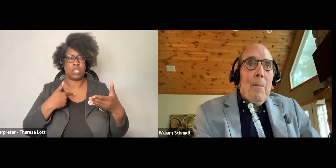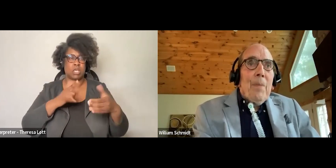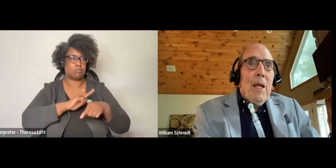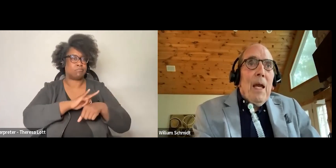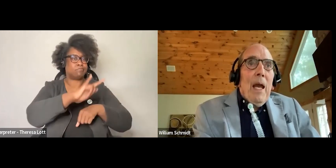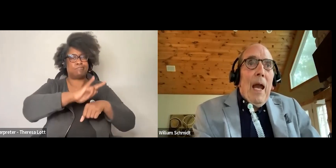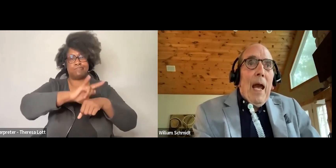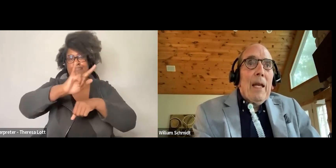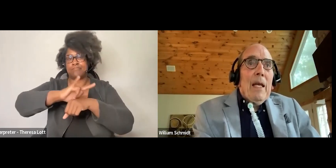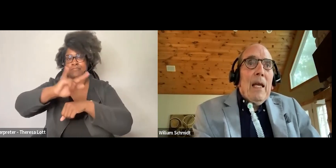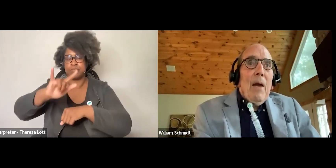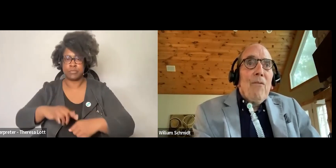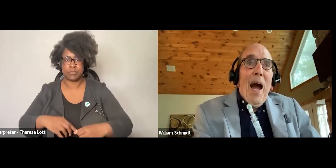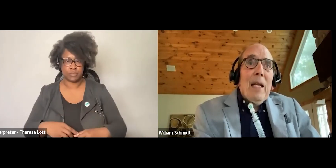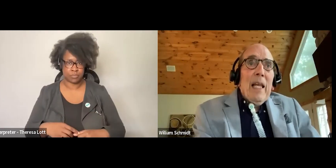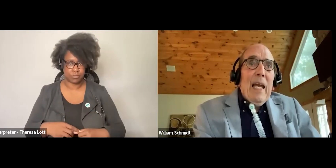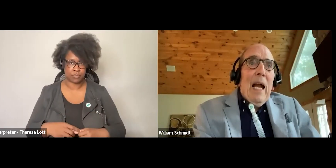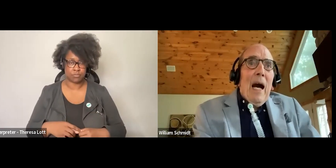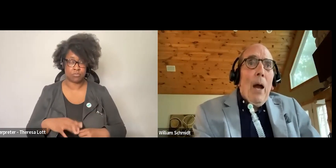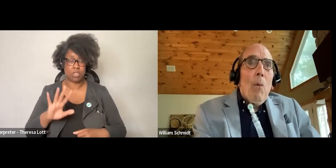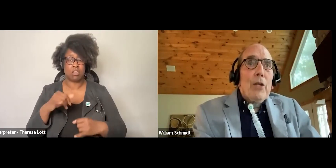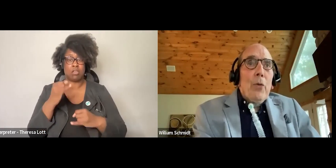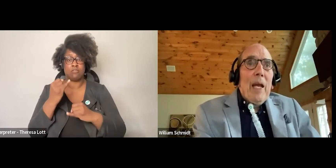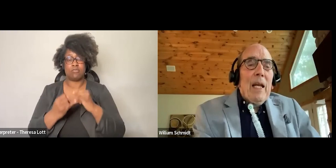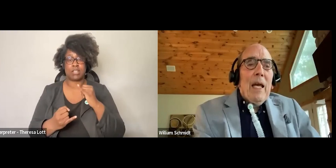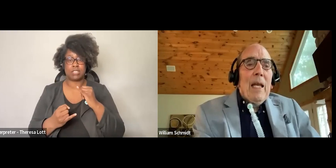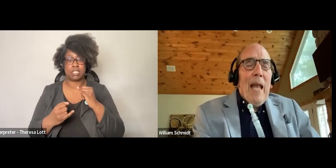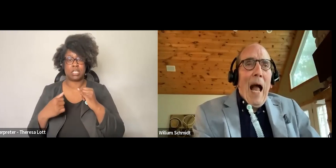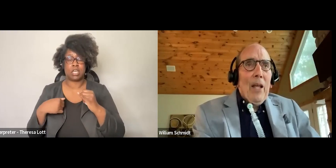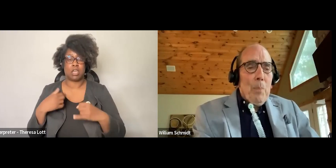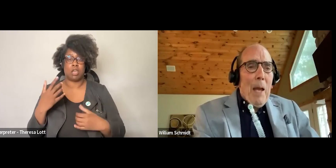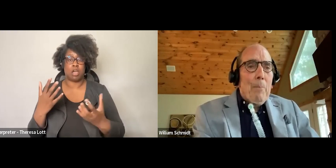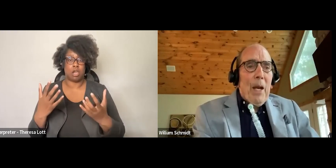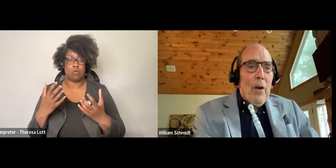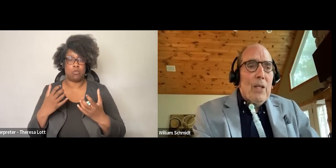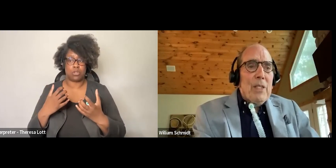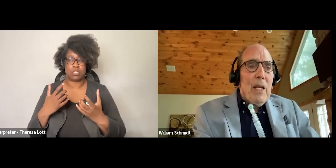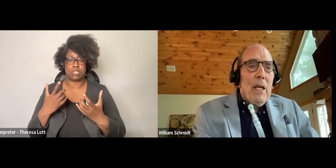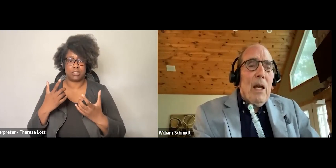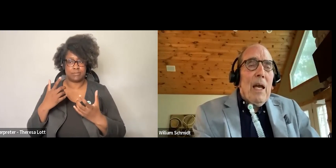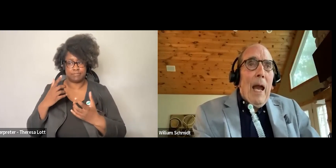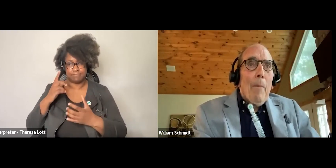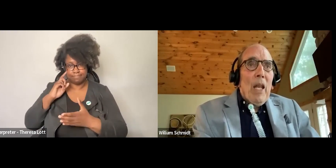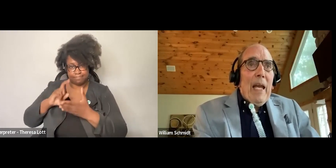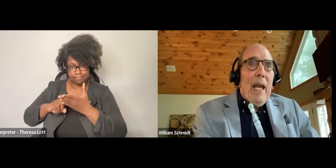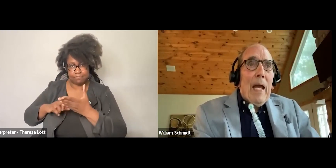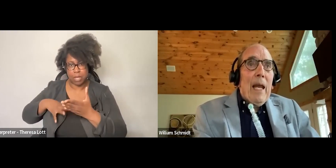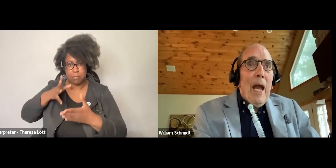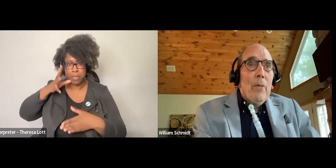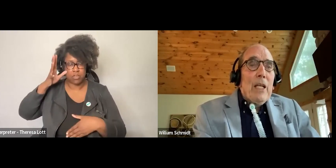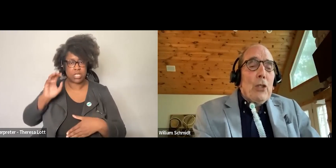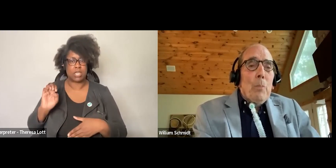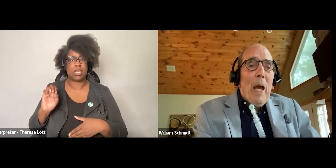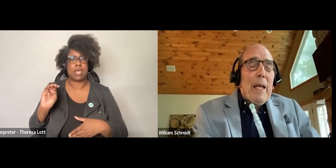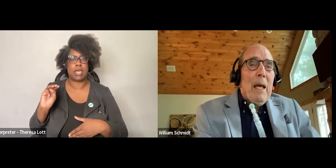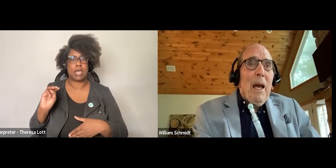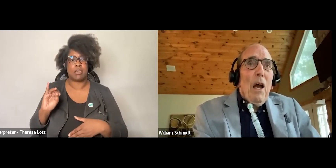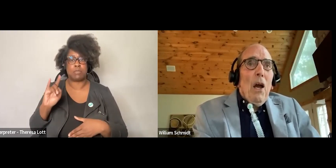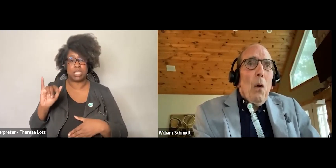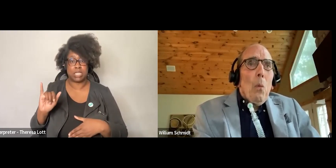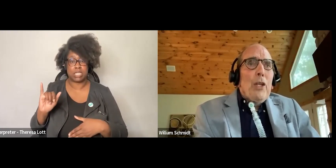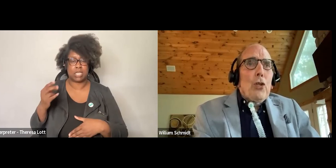overseas. And finally, I want to acknowledge my parents, Emily and Henry